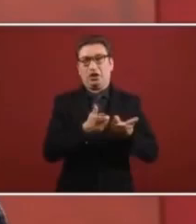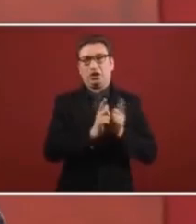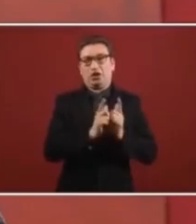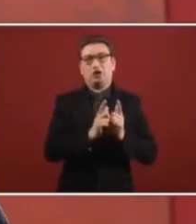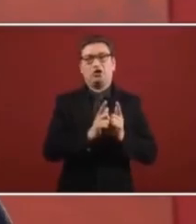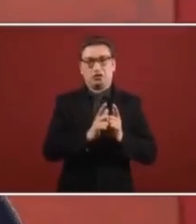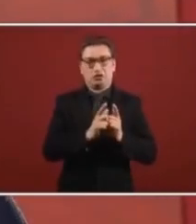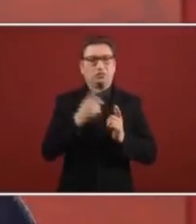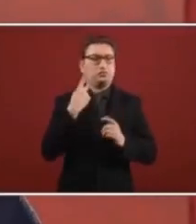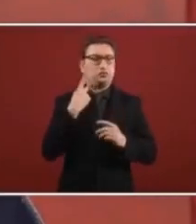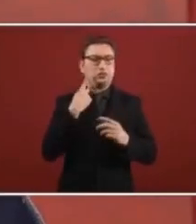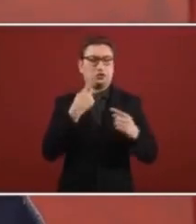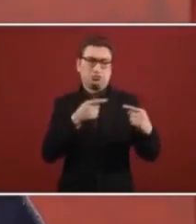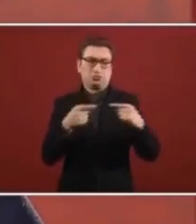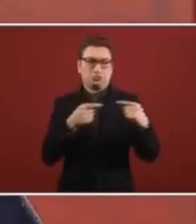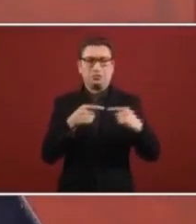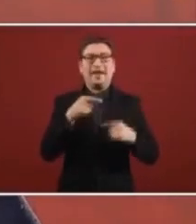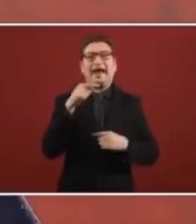adversaries.